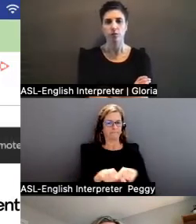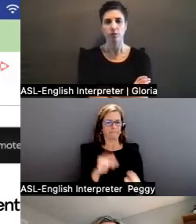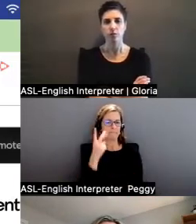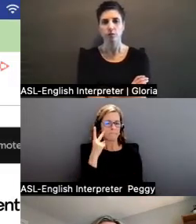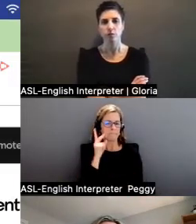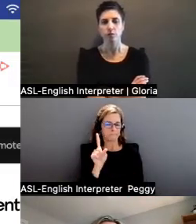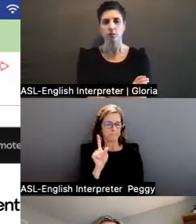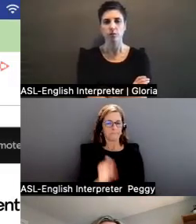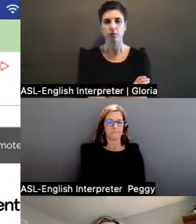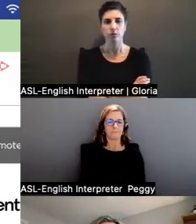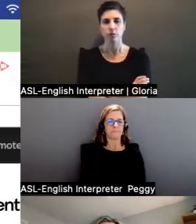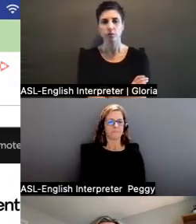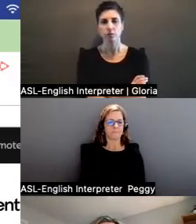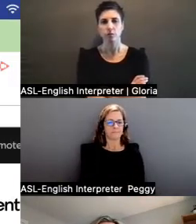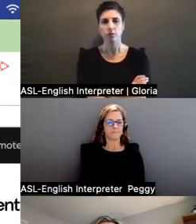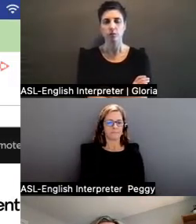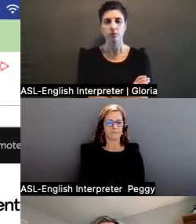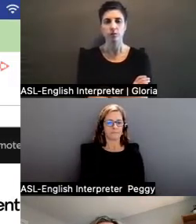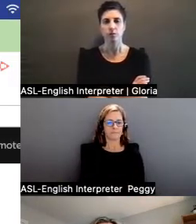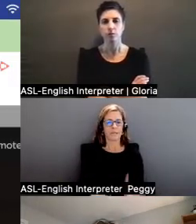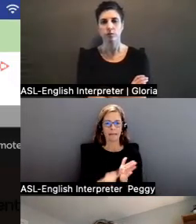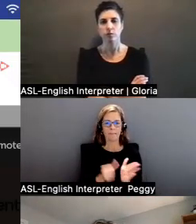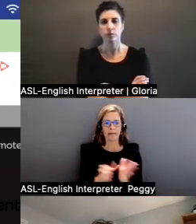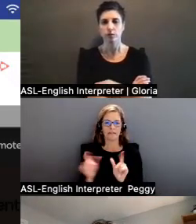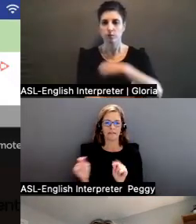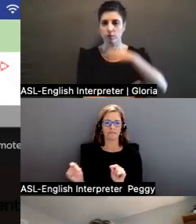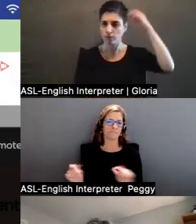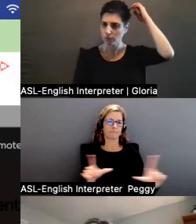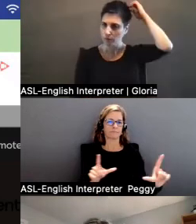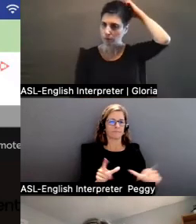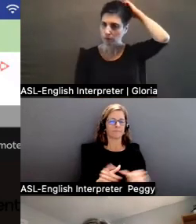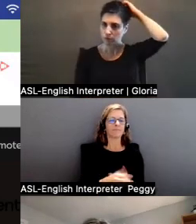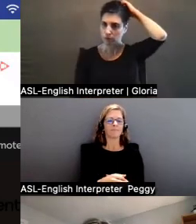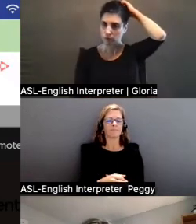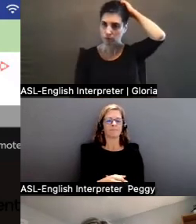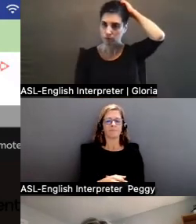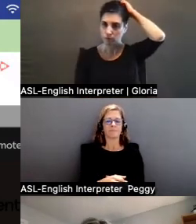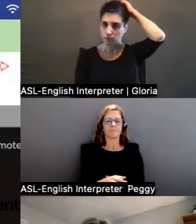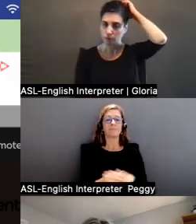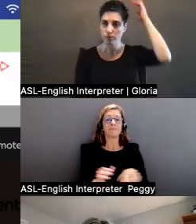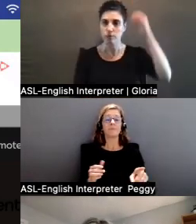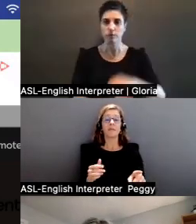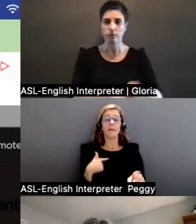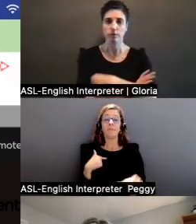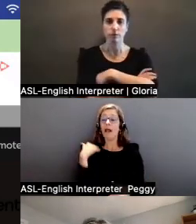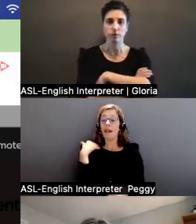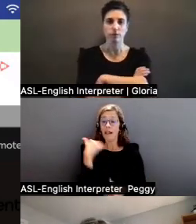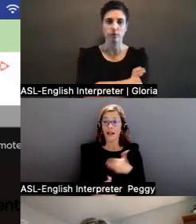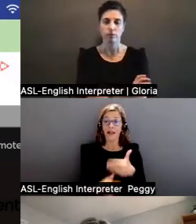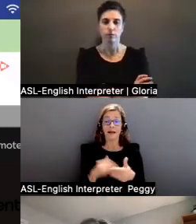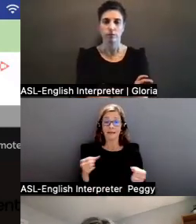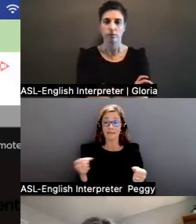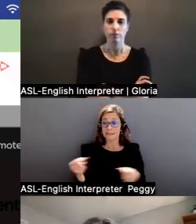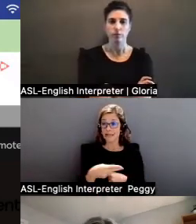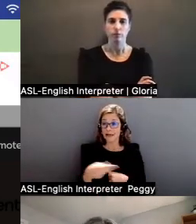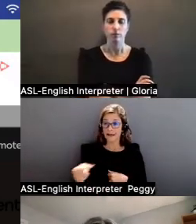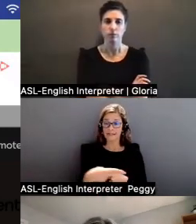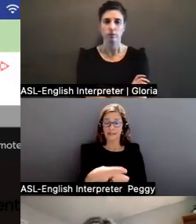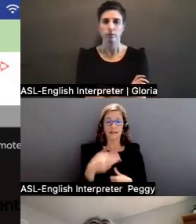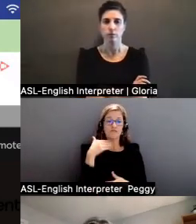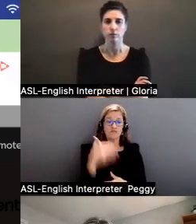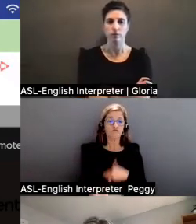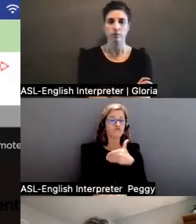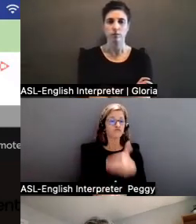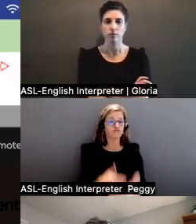just need to move my pages. Here we go. So technically, as I move through the slides, those slides should move for you as